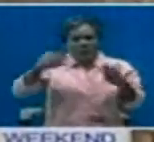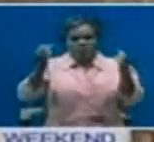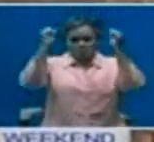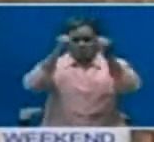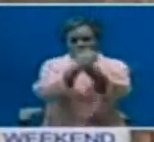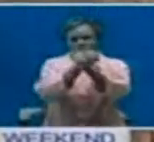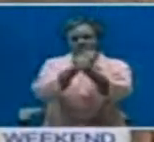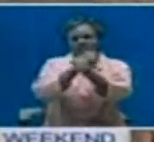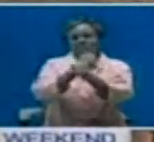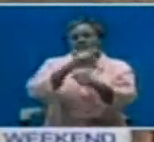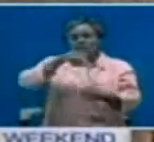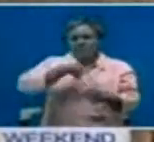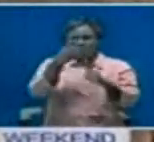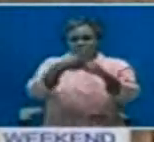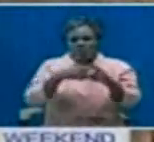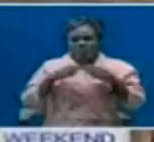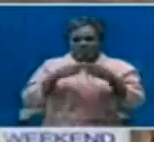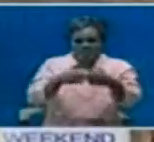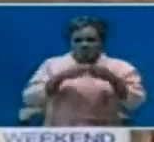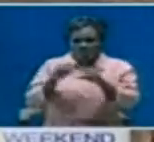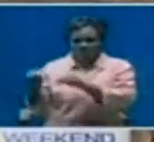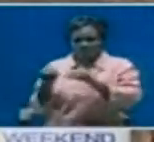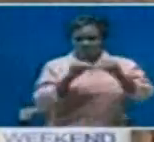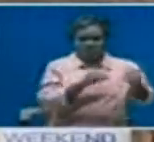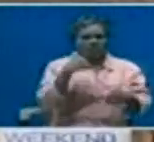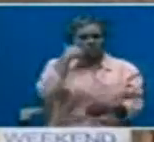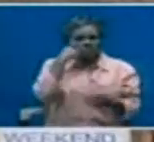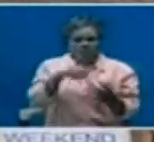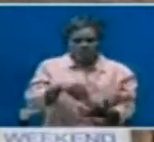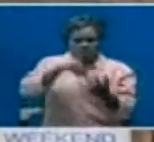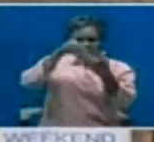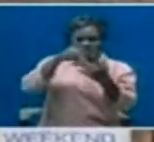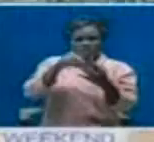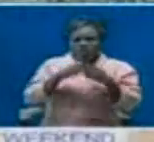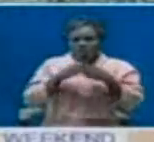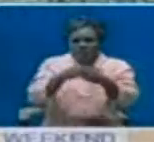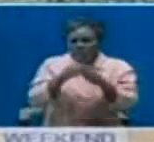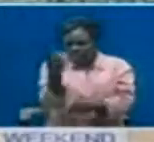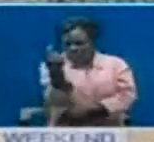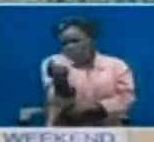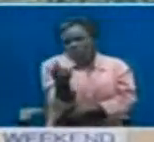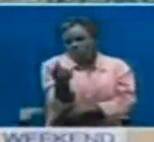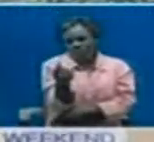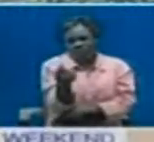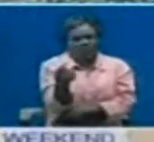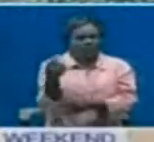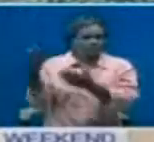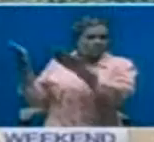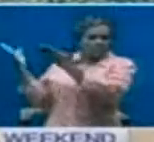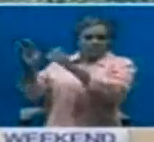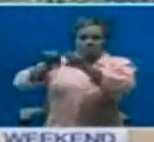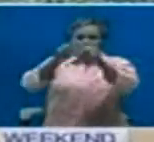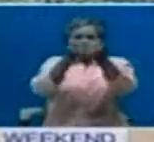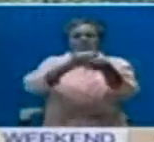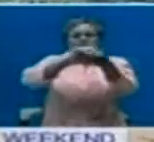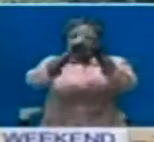protect themselves from sexually transmitted diseases, especially when it comes to casual sex. And it is in this society that